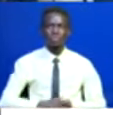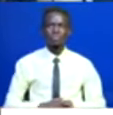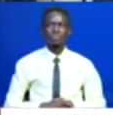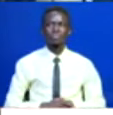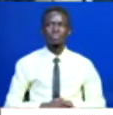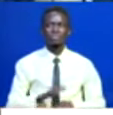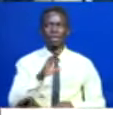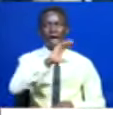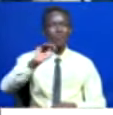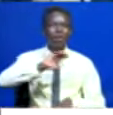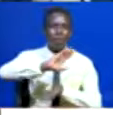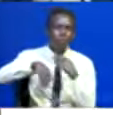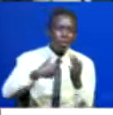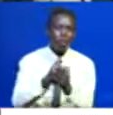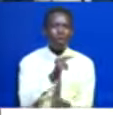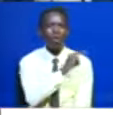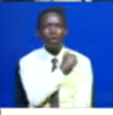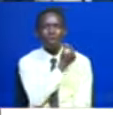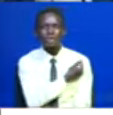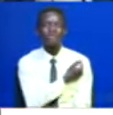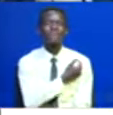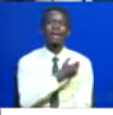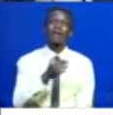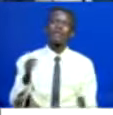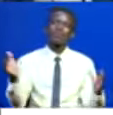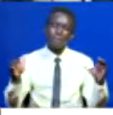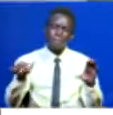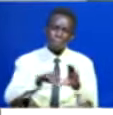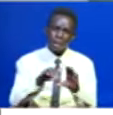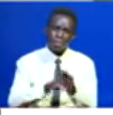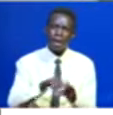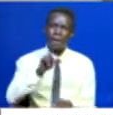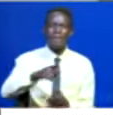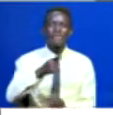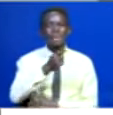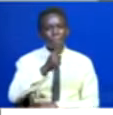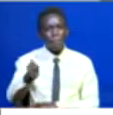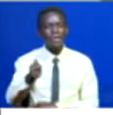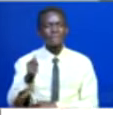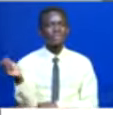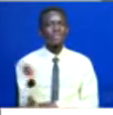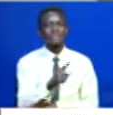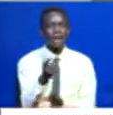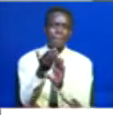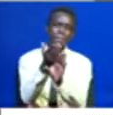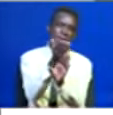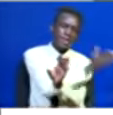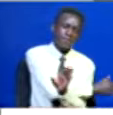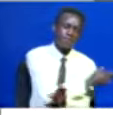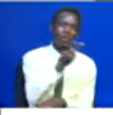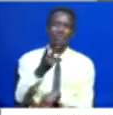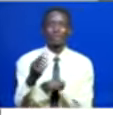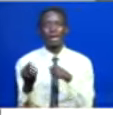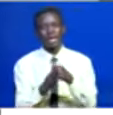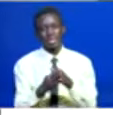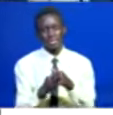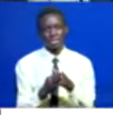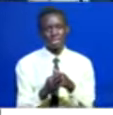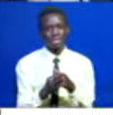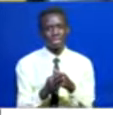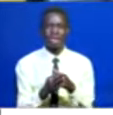all the hospital sectors to be paying their salary on or before 28th of each particular month. And unless these salaries are